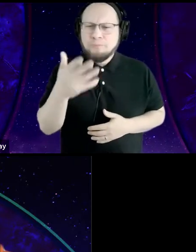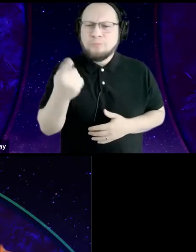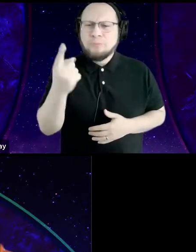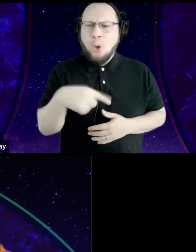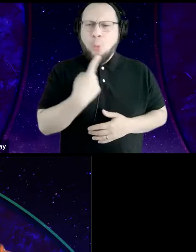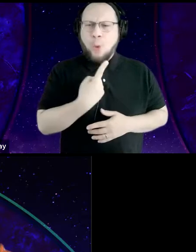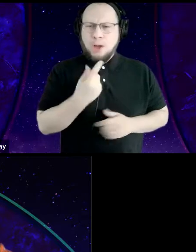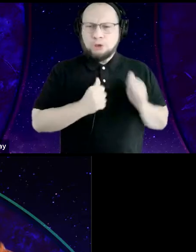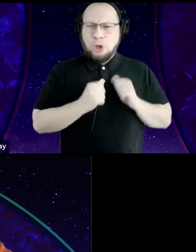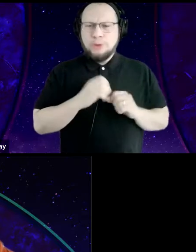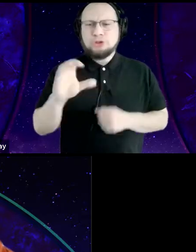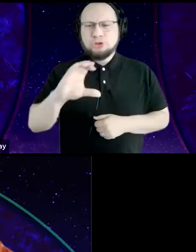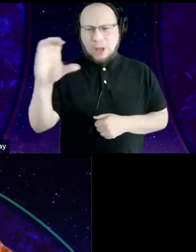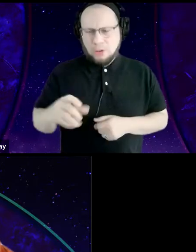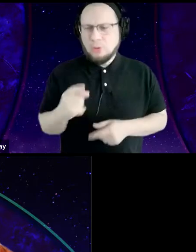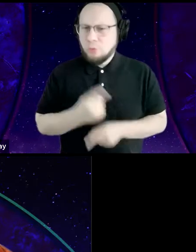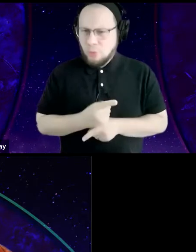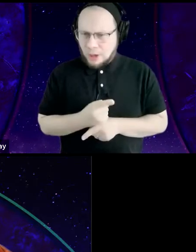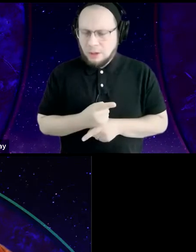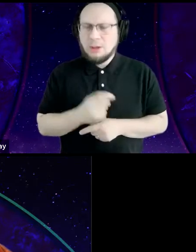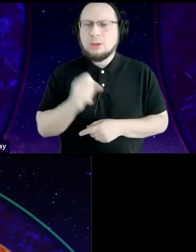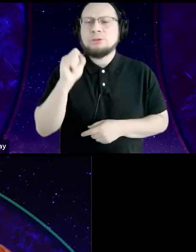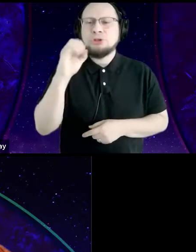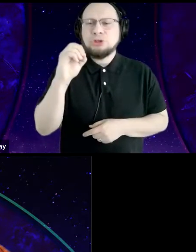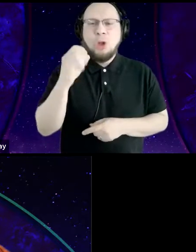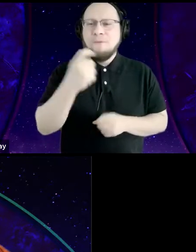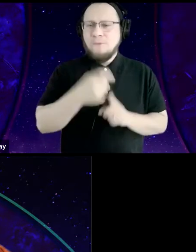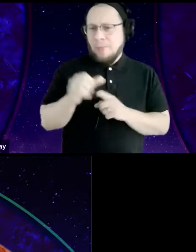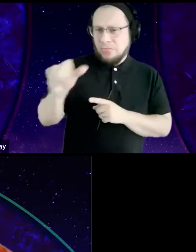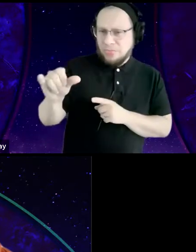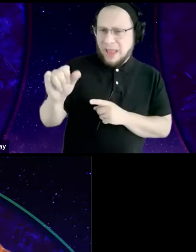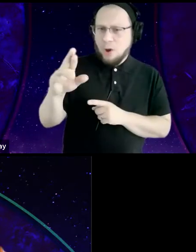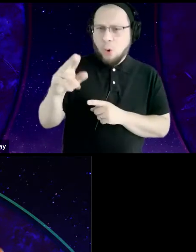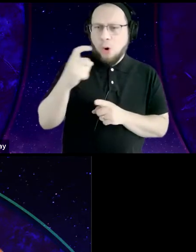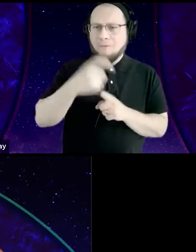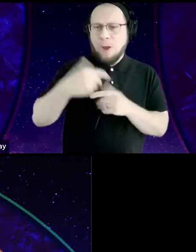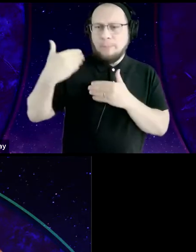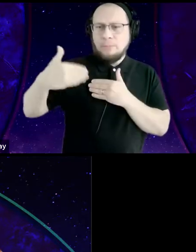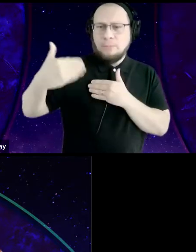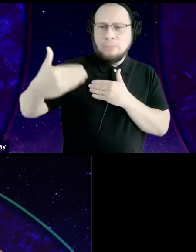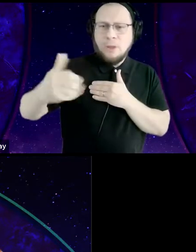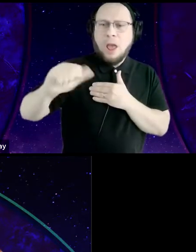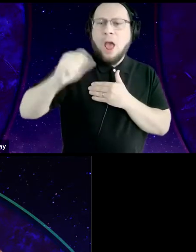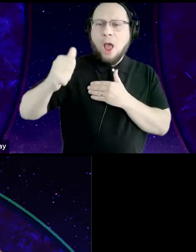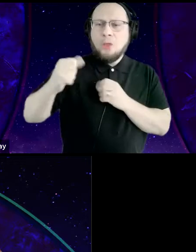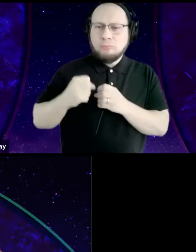show in Chicago, so either from that first attempt or from all of the success of Yankee Pickney,